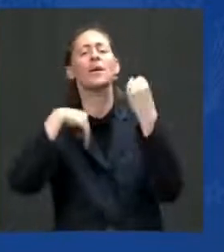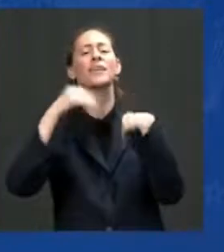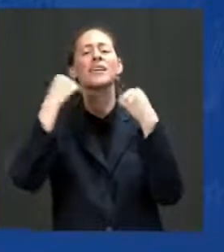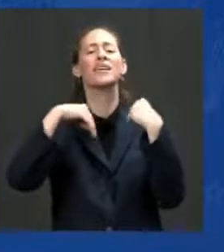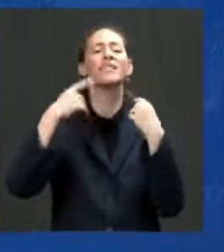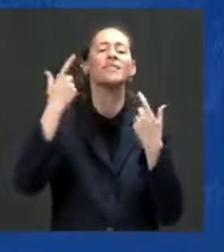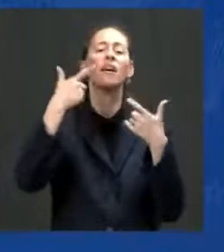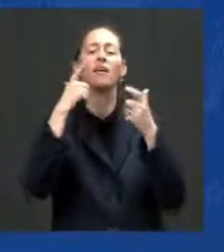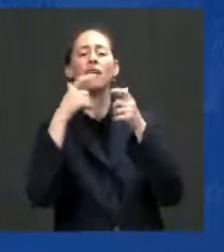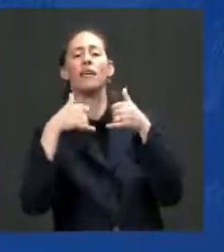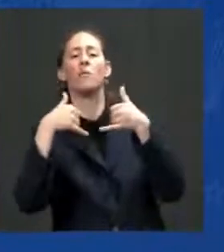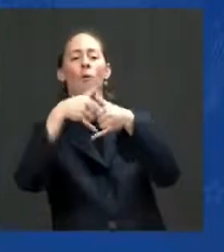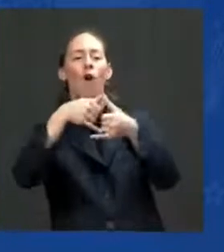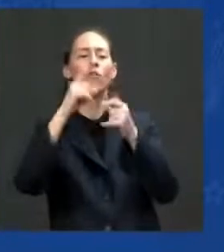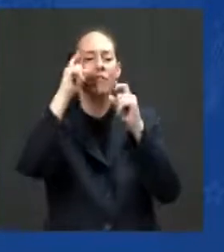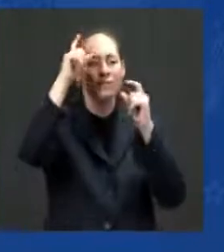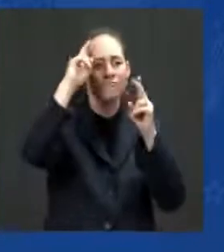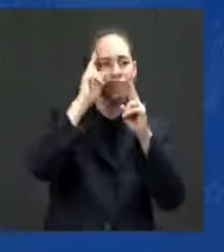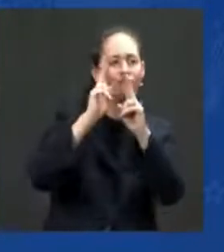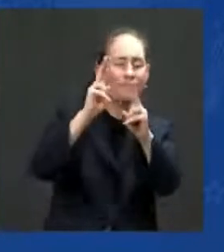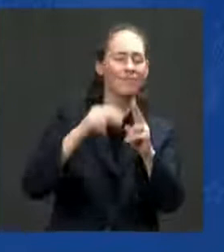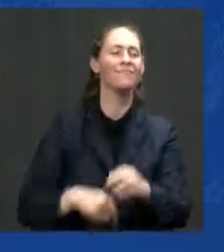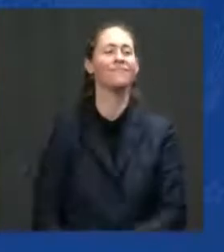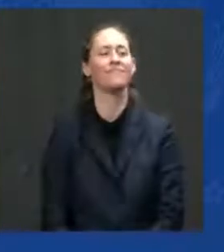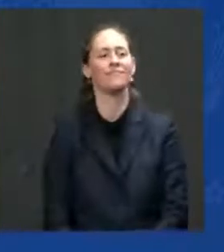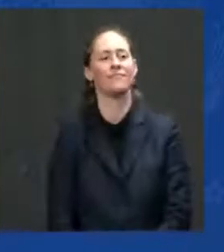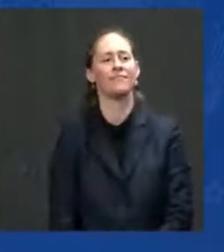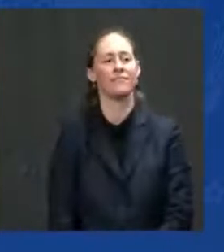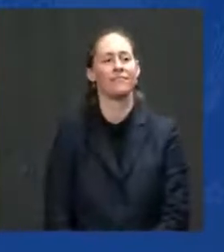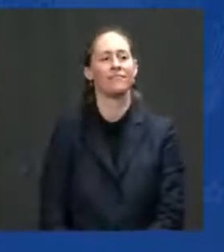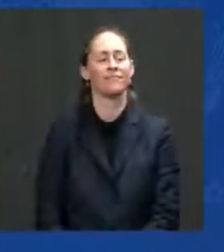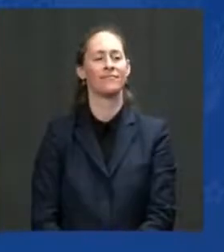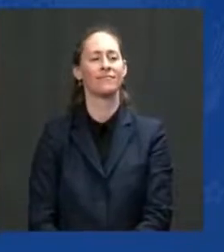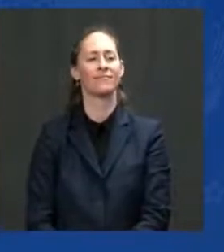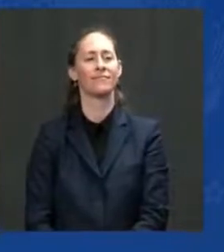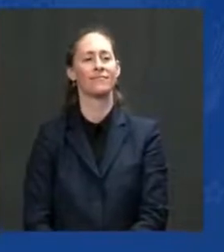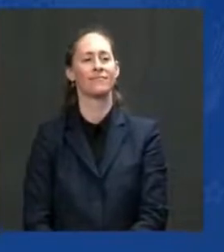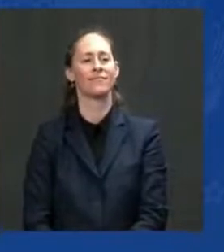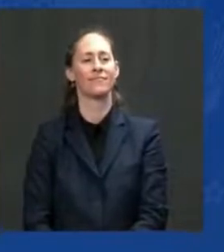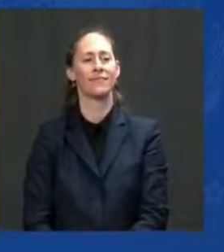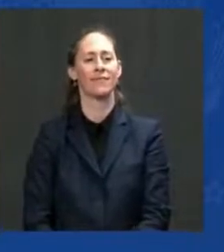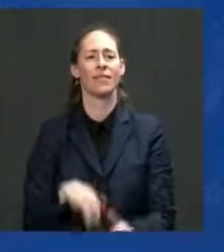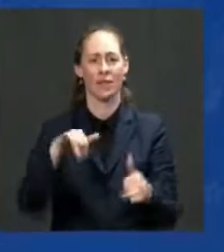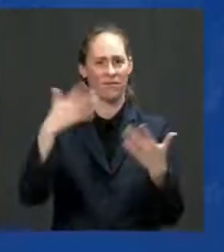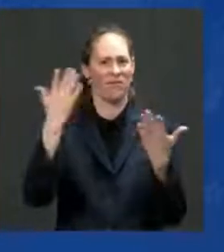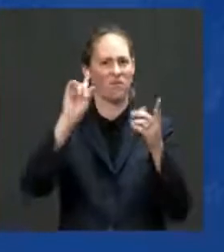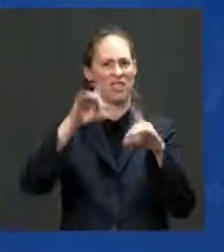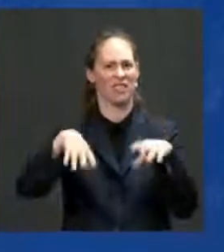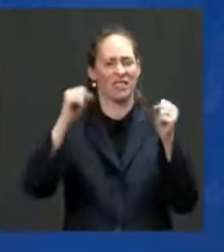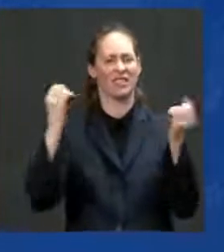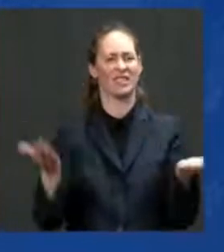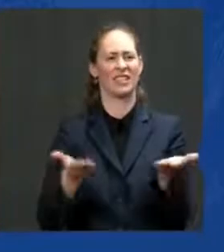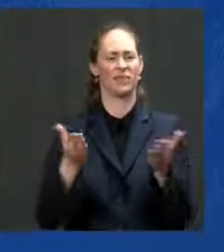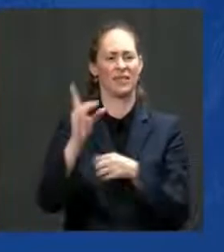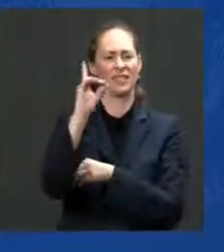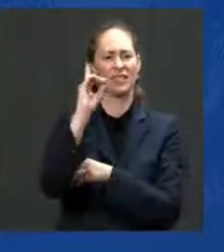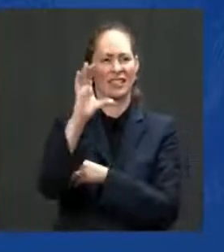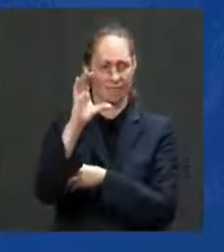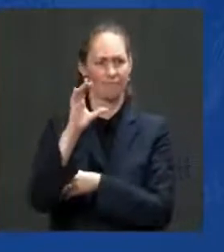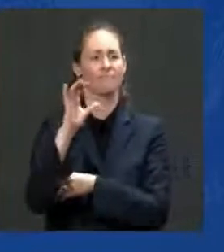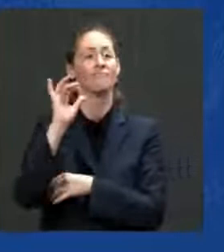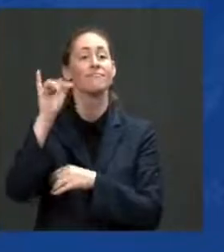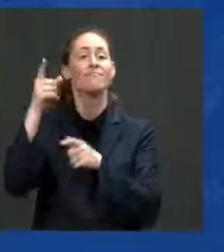called the Timmy Award. It was held here in Washington. Supreme Court justices and presidents would show up to this big